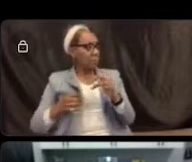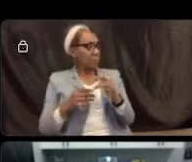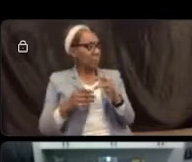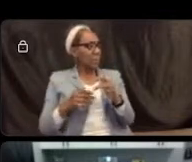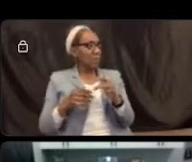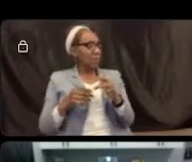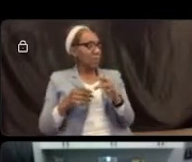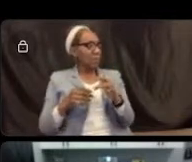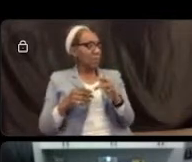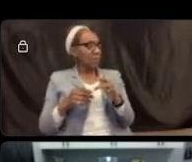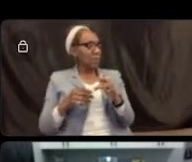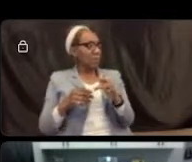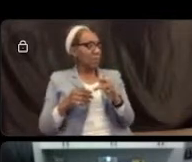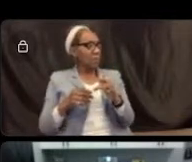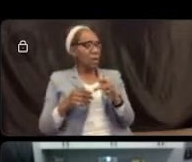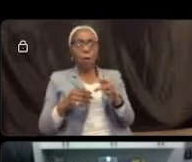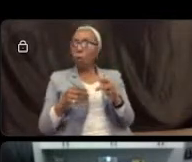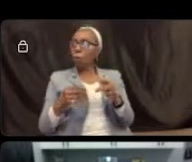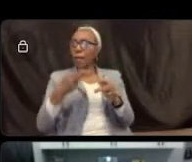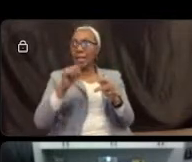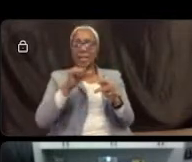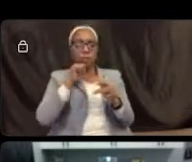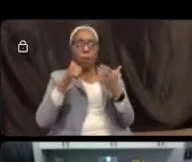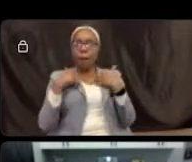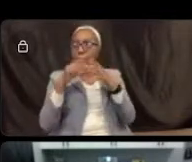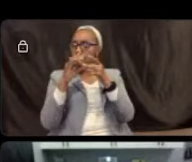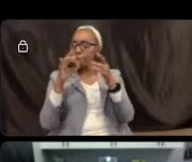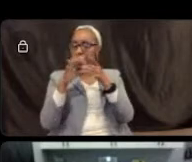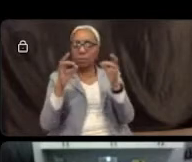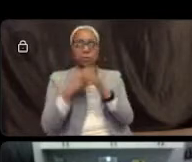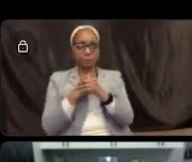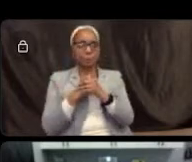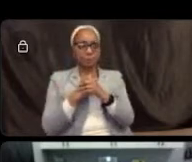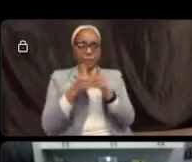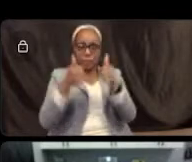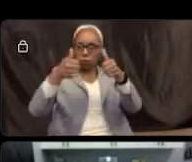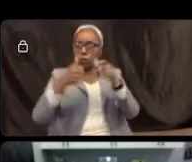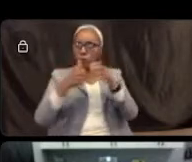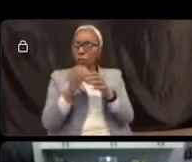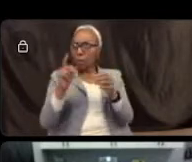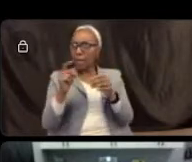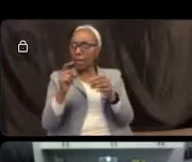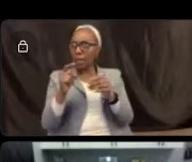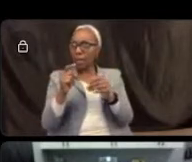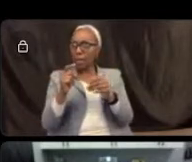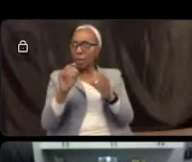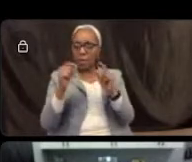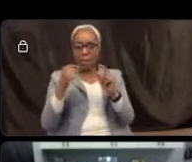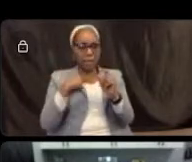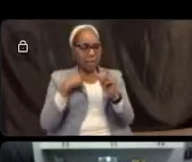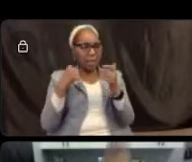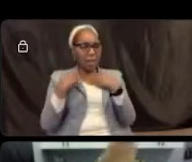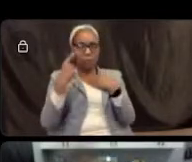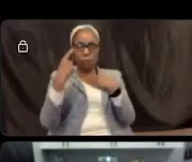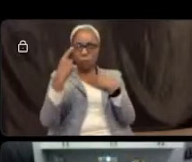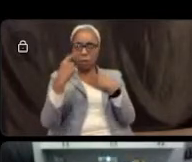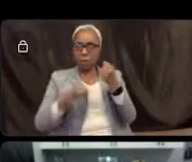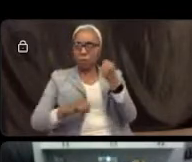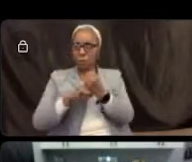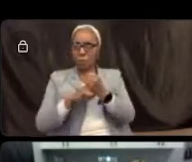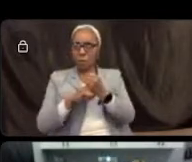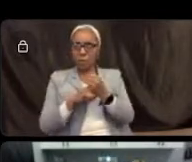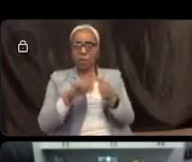He said he's all good. He don't have any comments. Okay, thank you. I did have one in support, and then I'll let the applicant come up. Ed